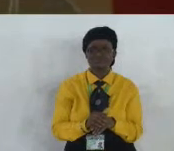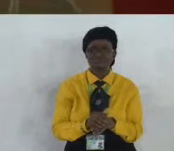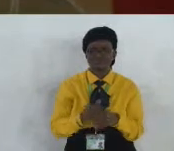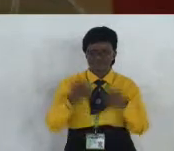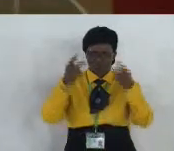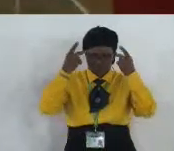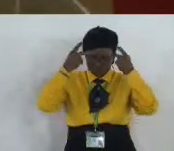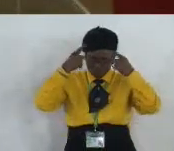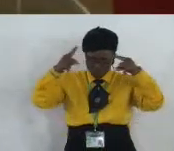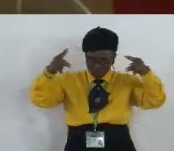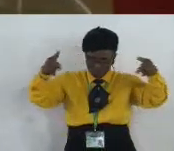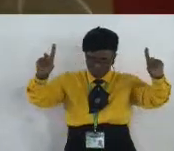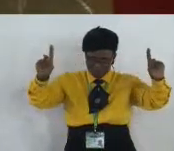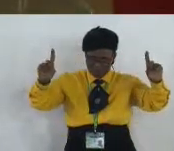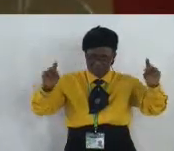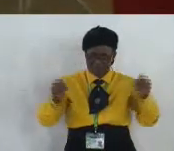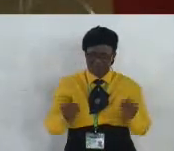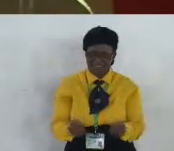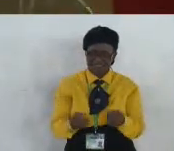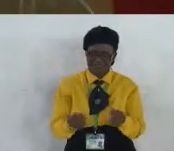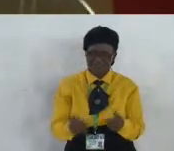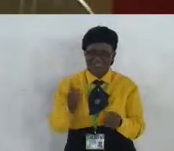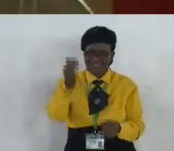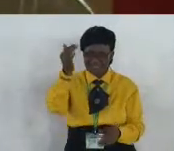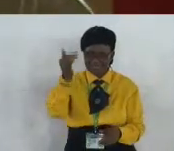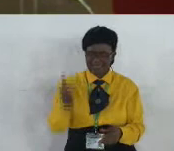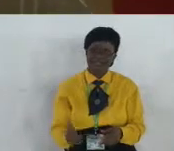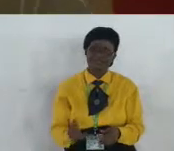prosper instantly